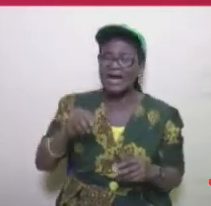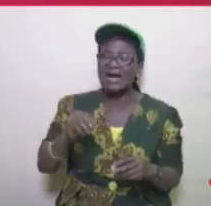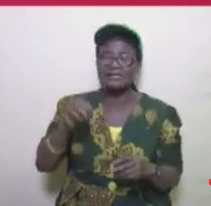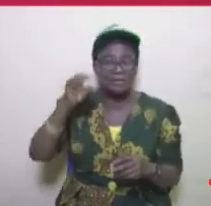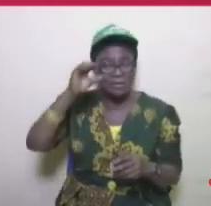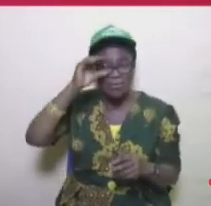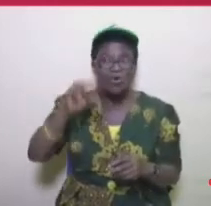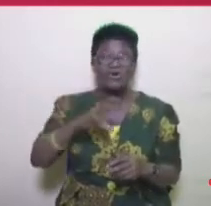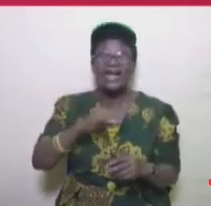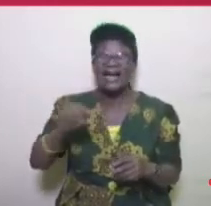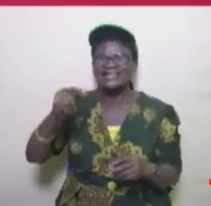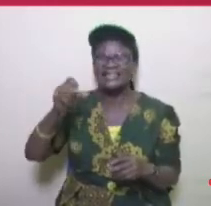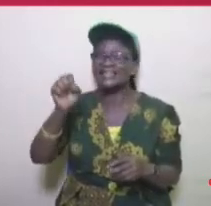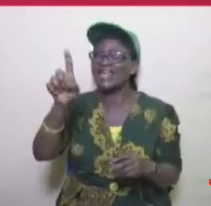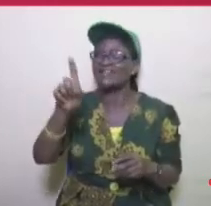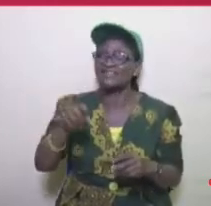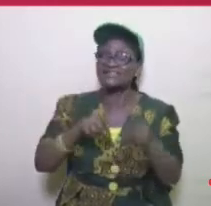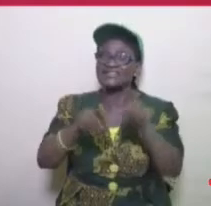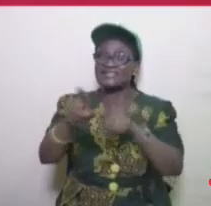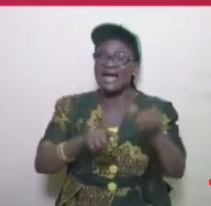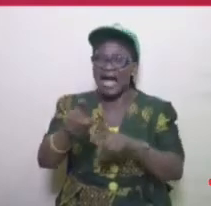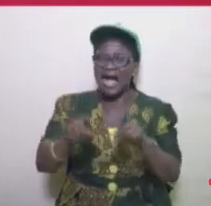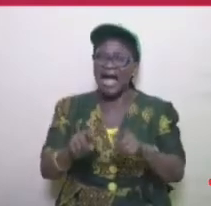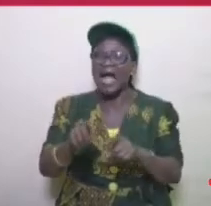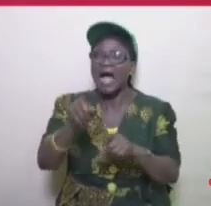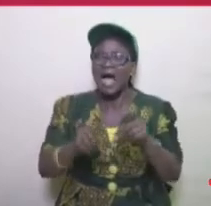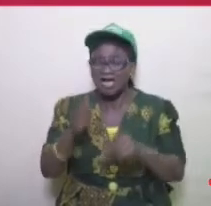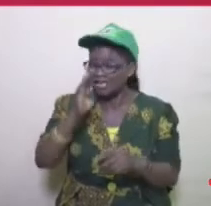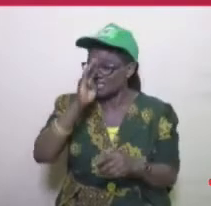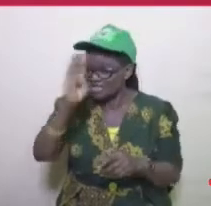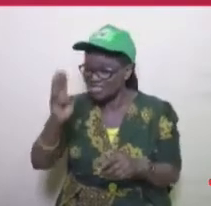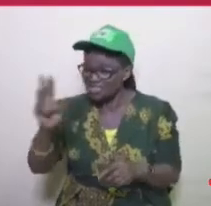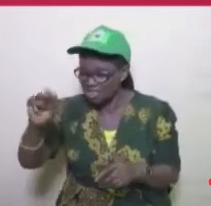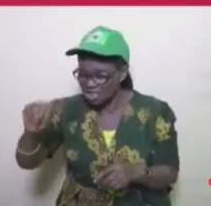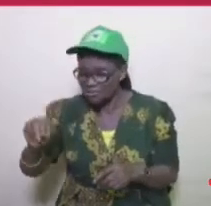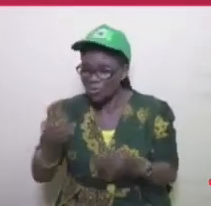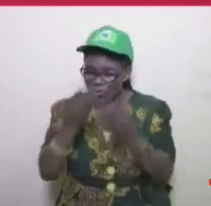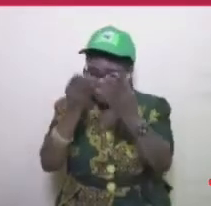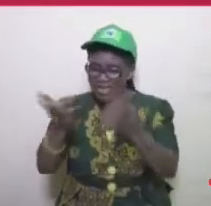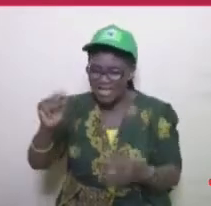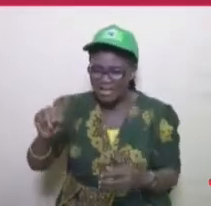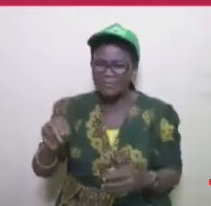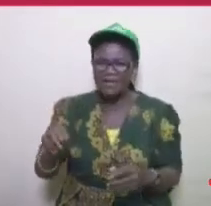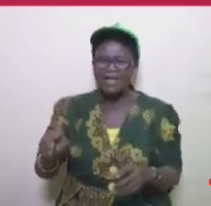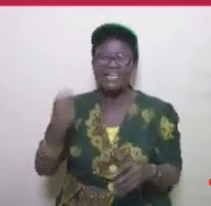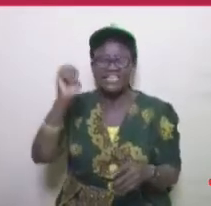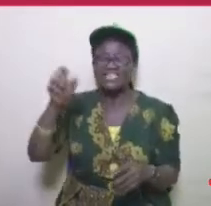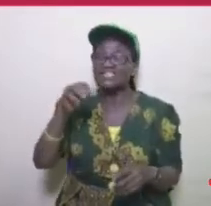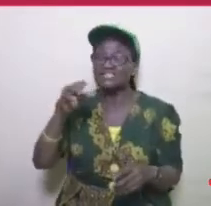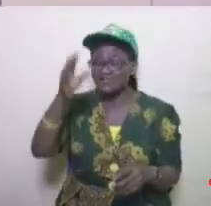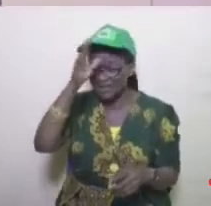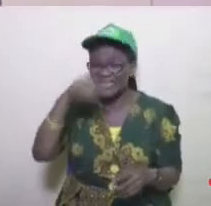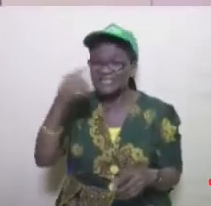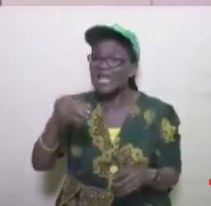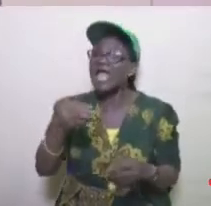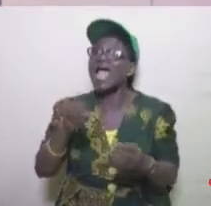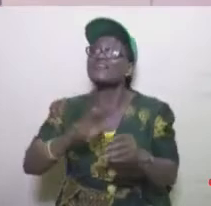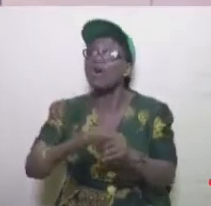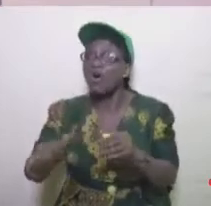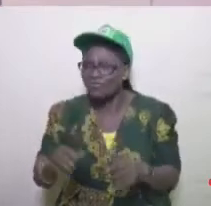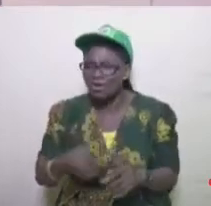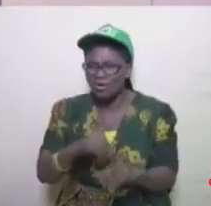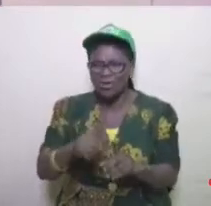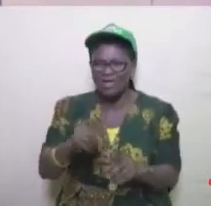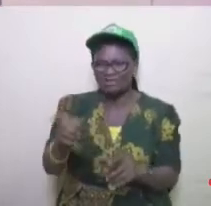made obeisance to me. That's when the father said, enough of this dream. But when you check chapter 39